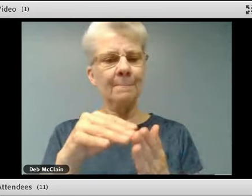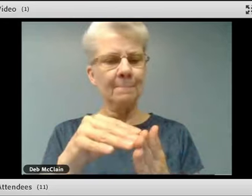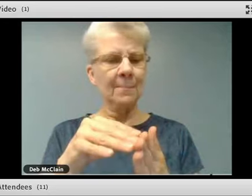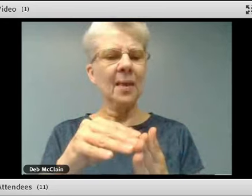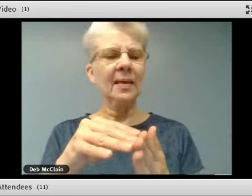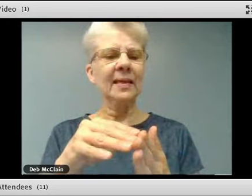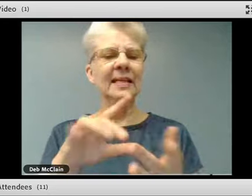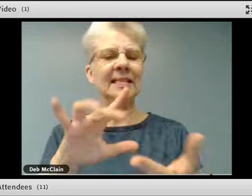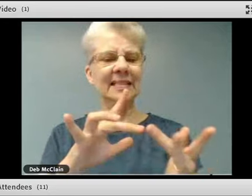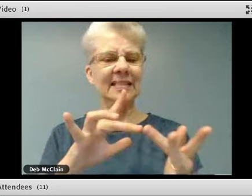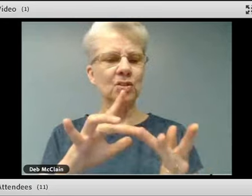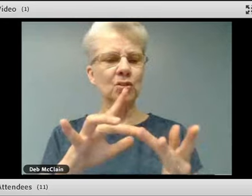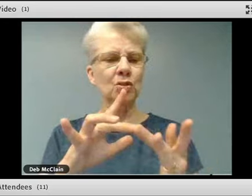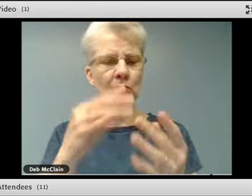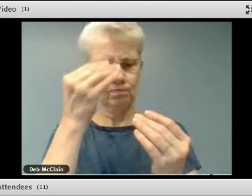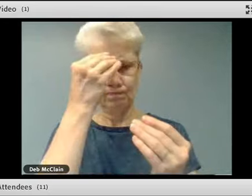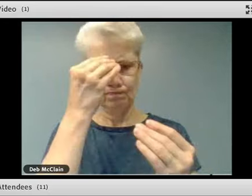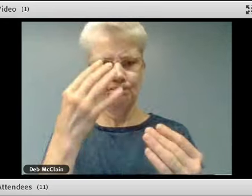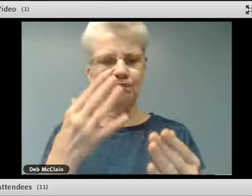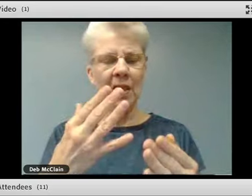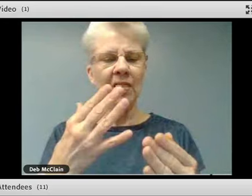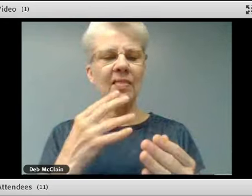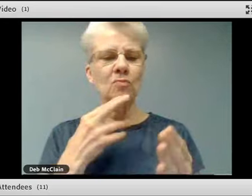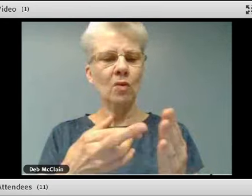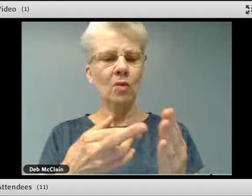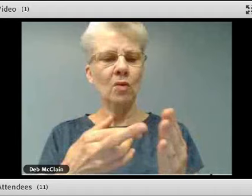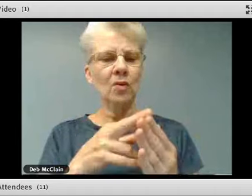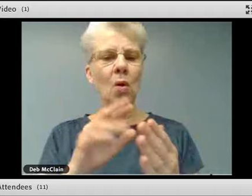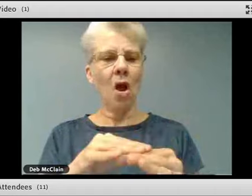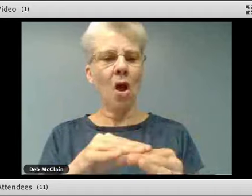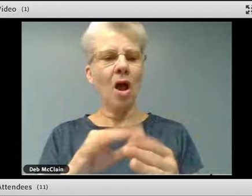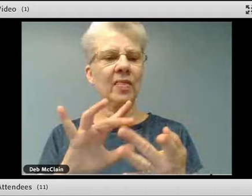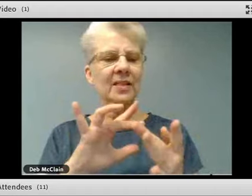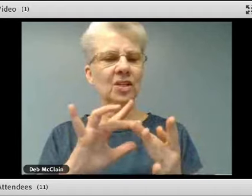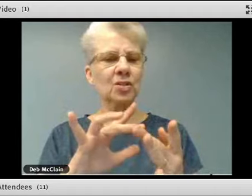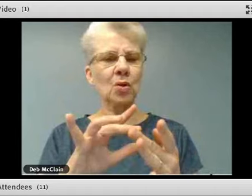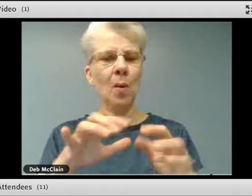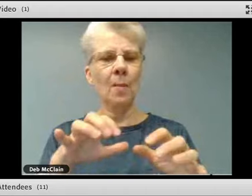to view on the Digital Public Library of America.